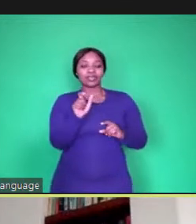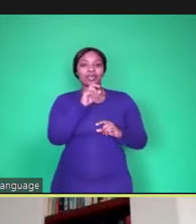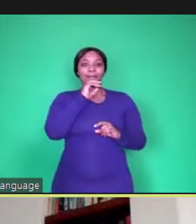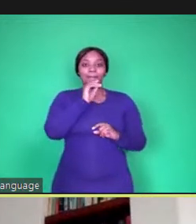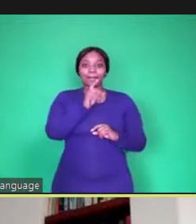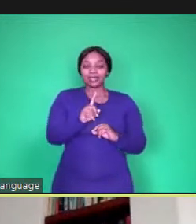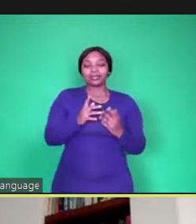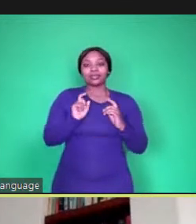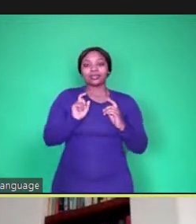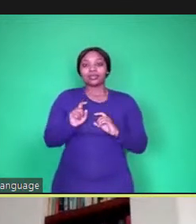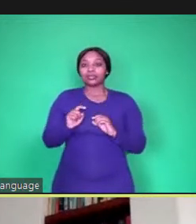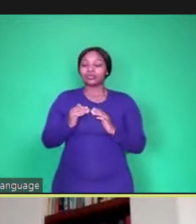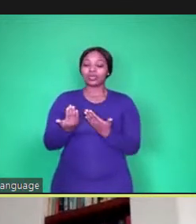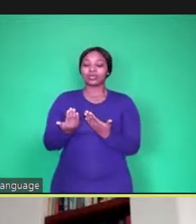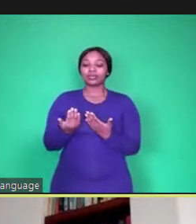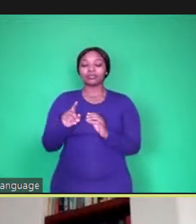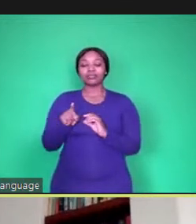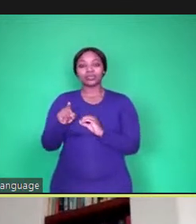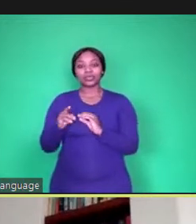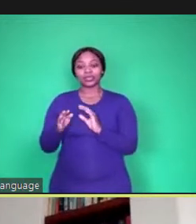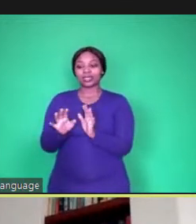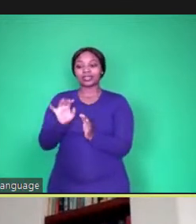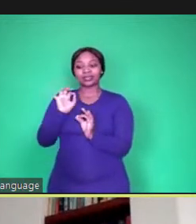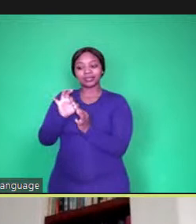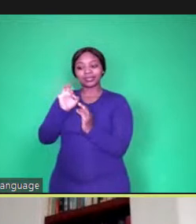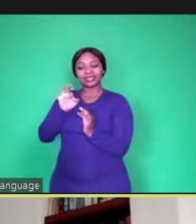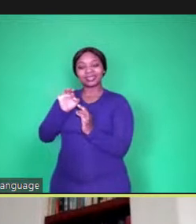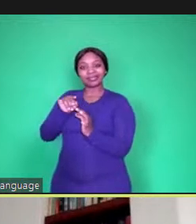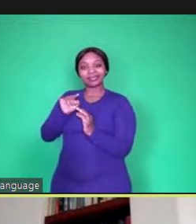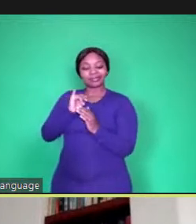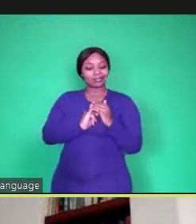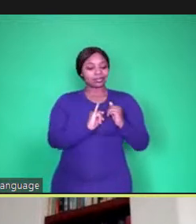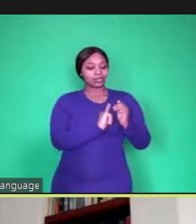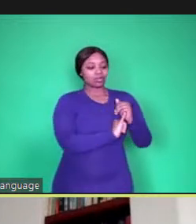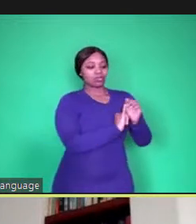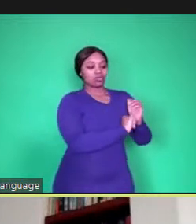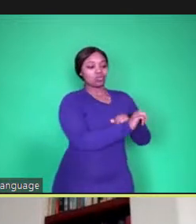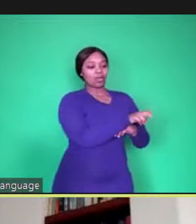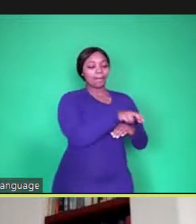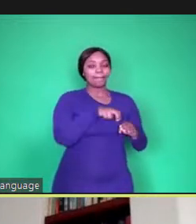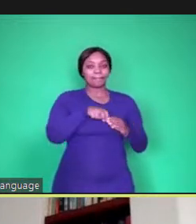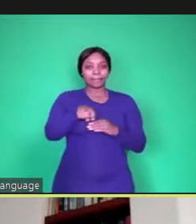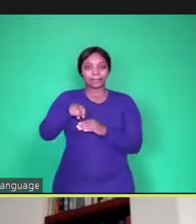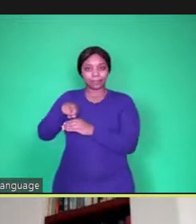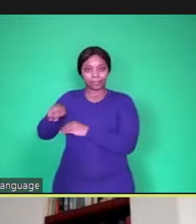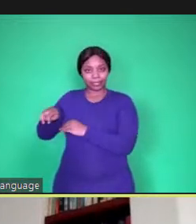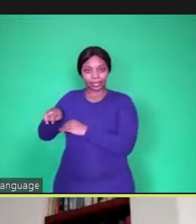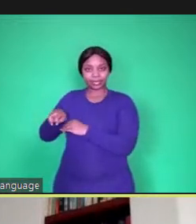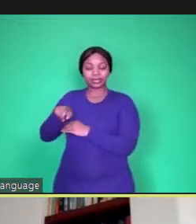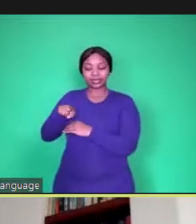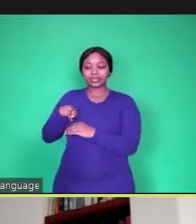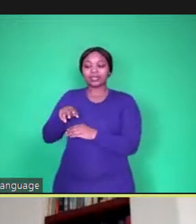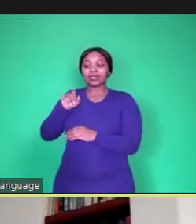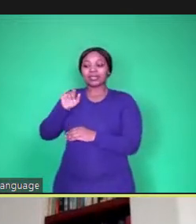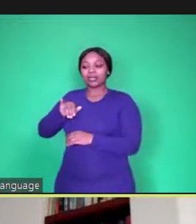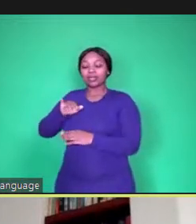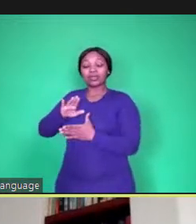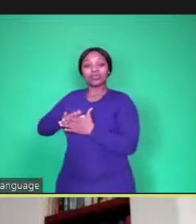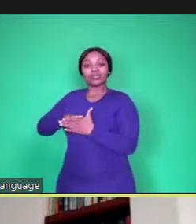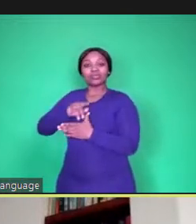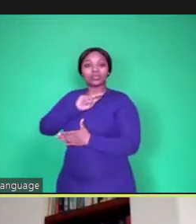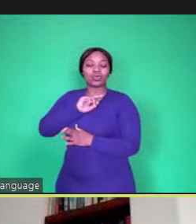circular or oscillating patterns of individual migration, which is also why this migration was referred to as temporary.